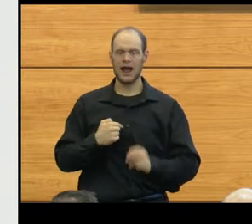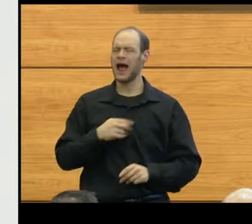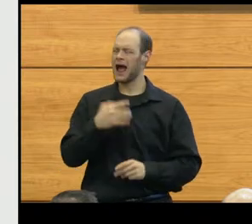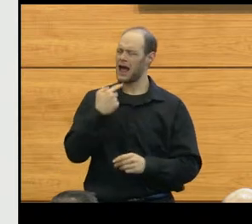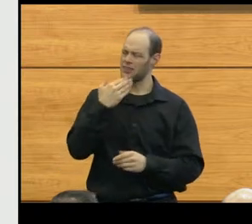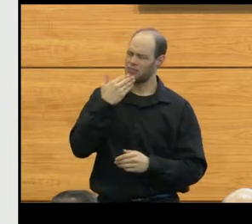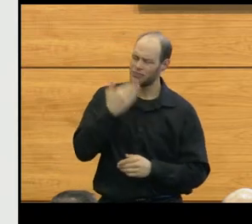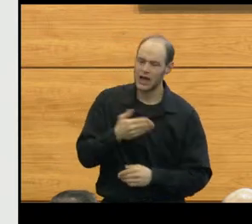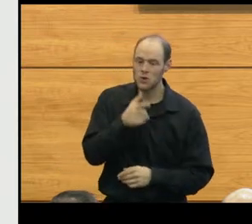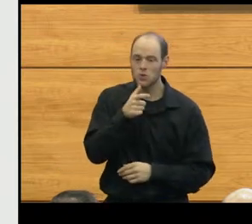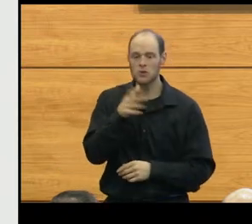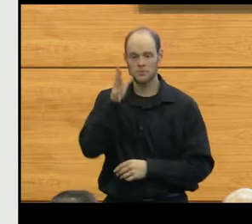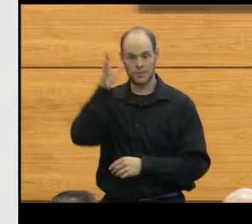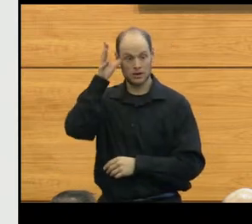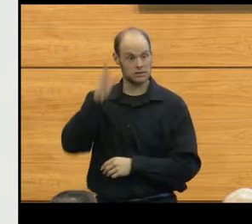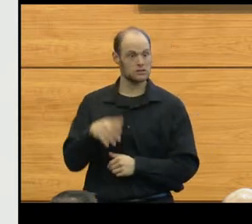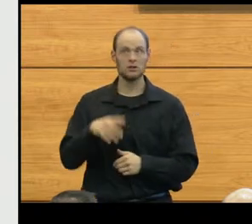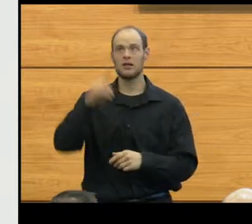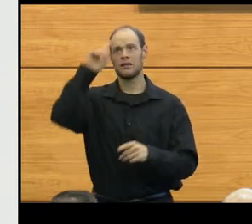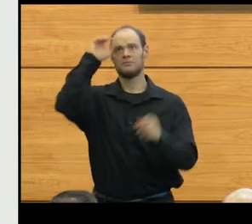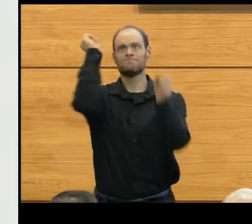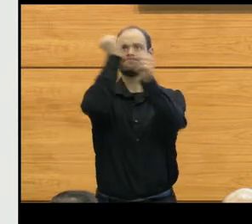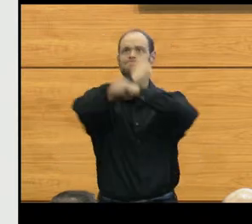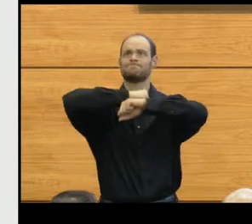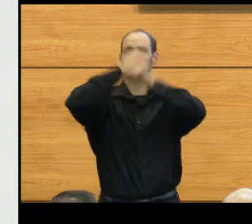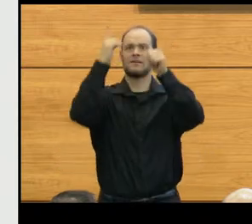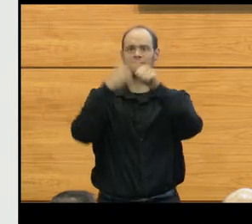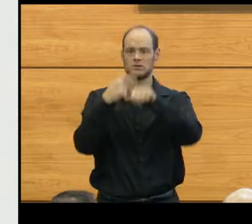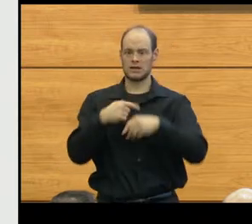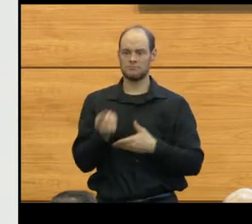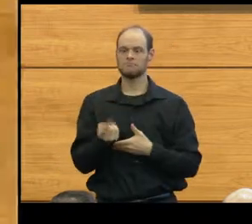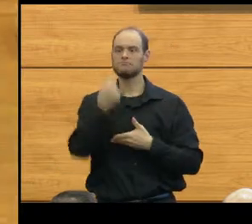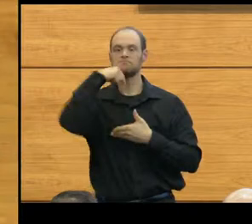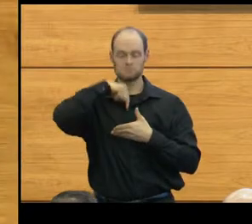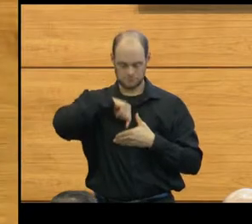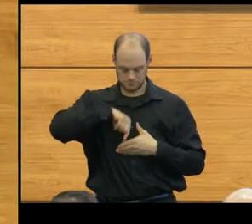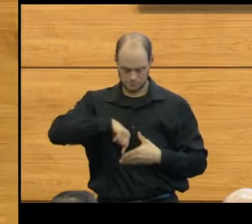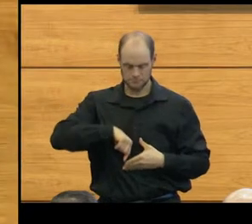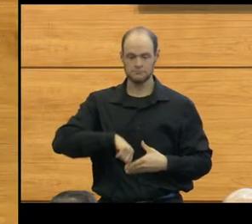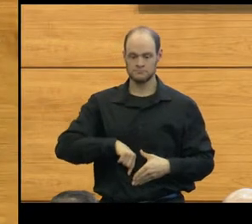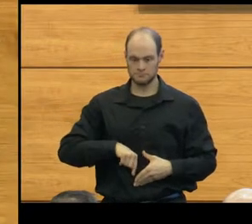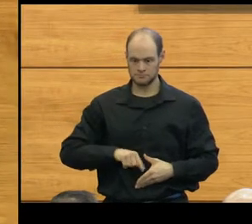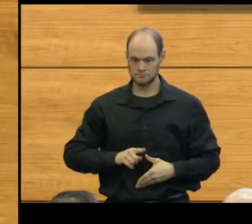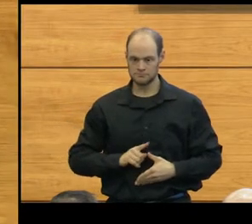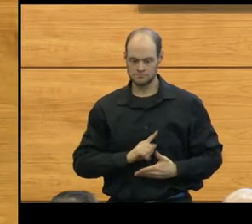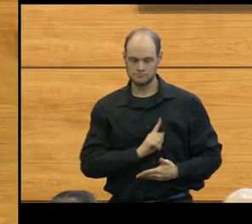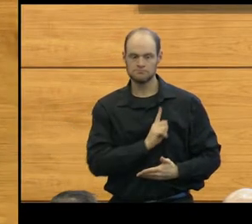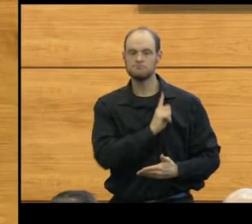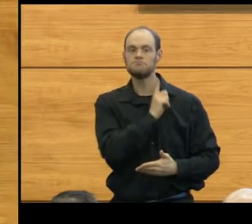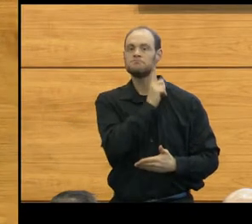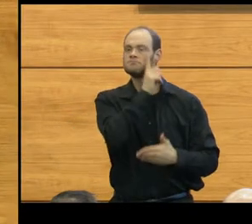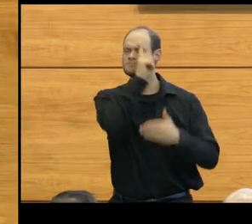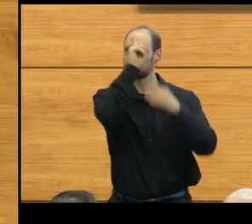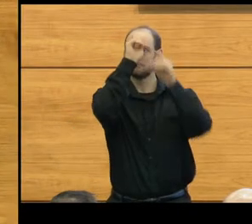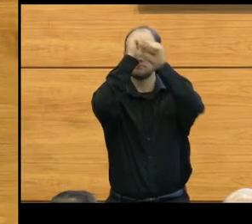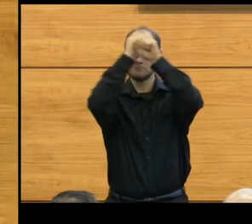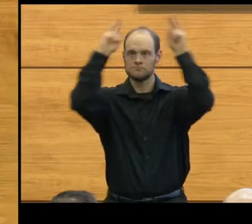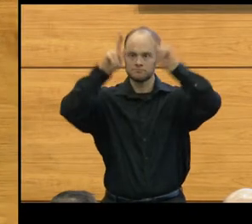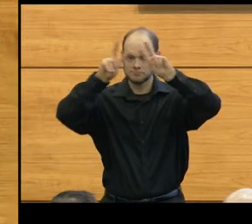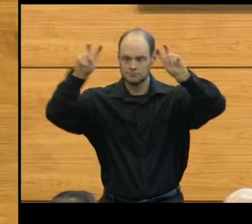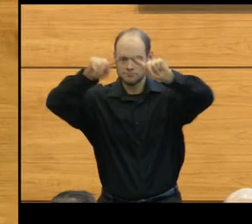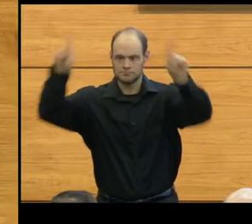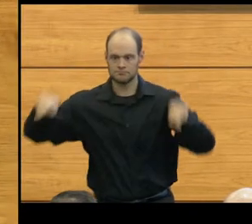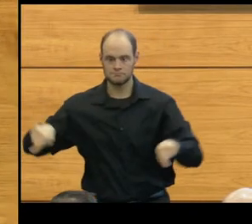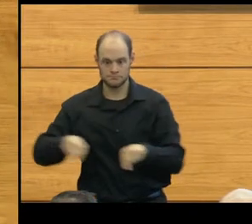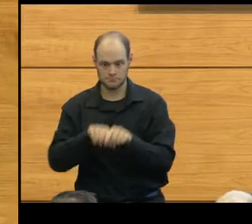parents. Imagine the first time I used an endoscope in the early 90s for the first time at Michigan